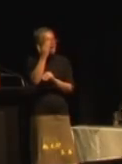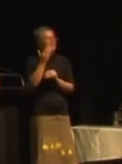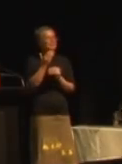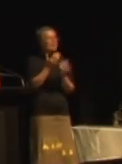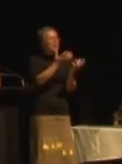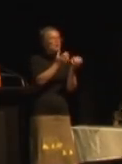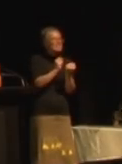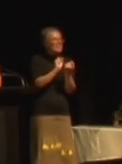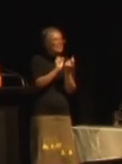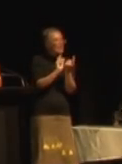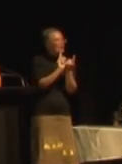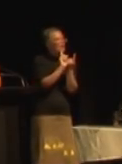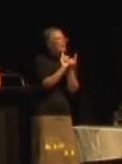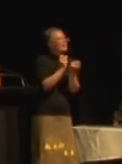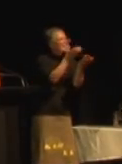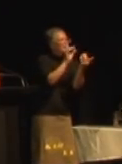and communicating when there's conflict.